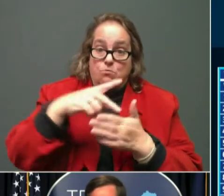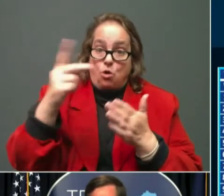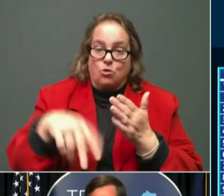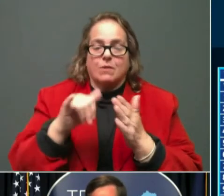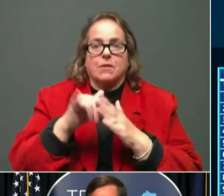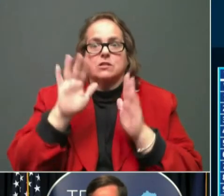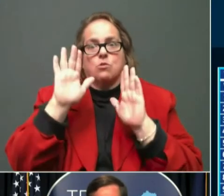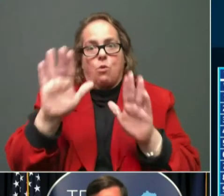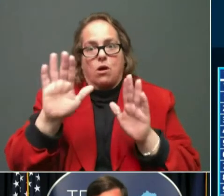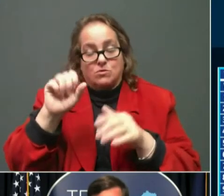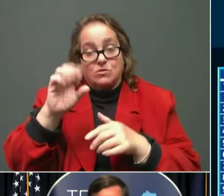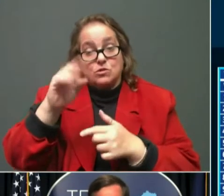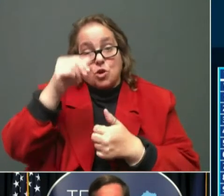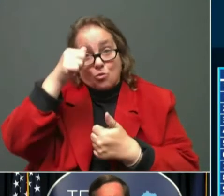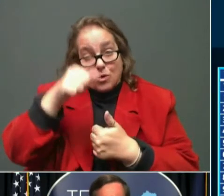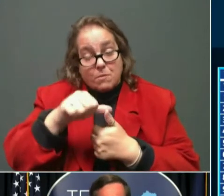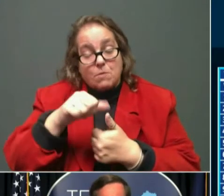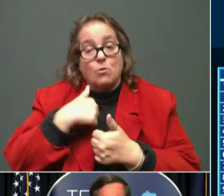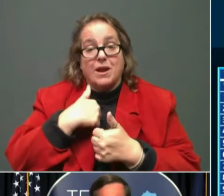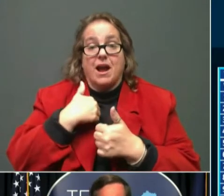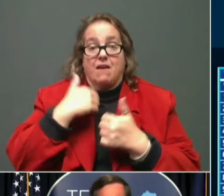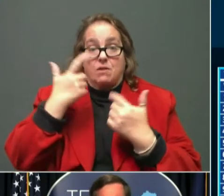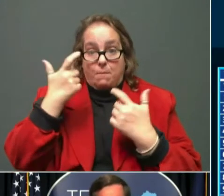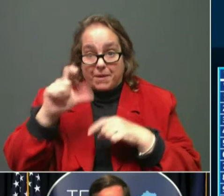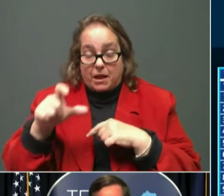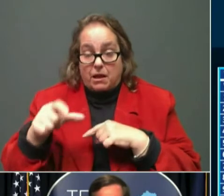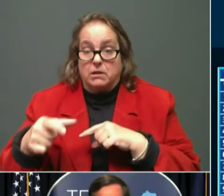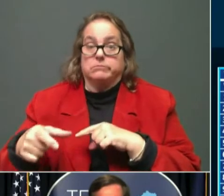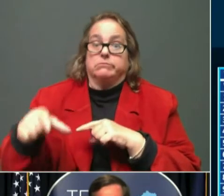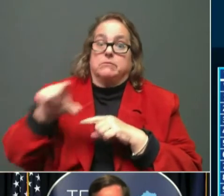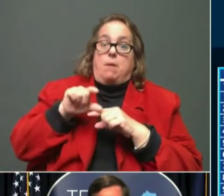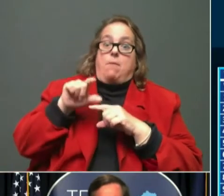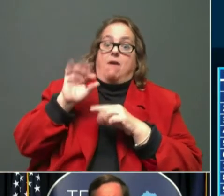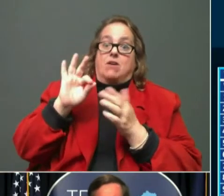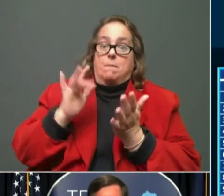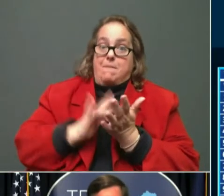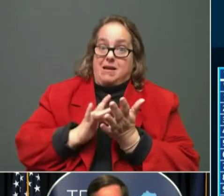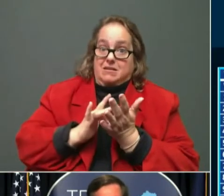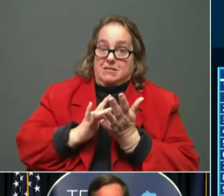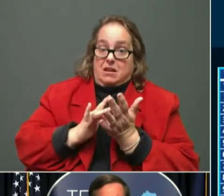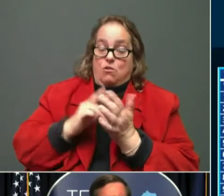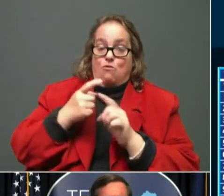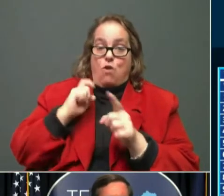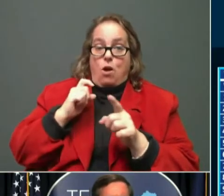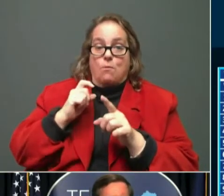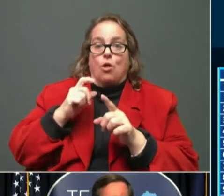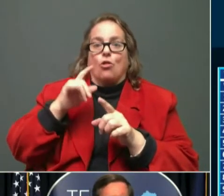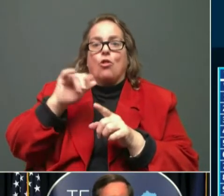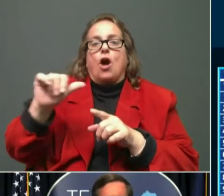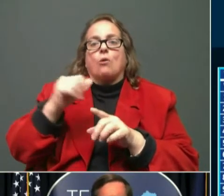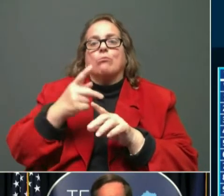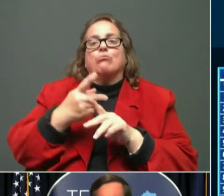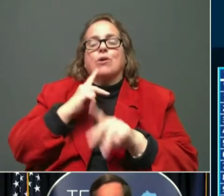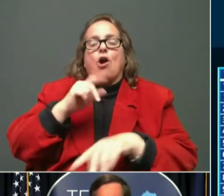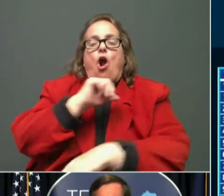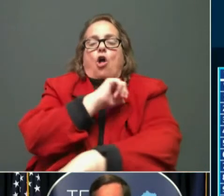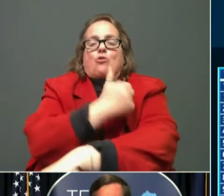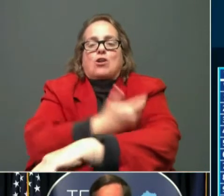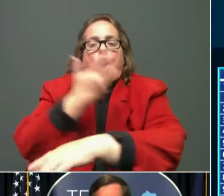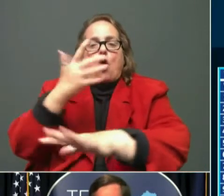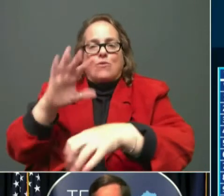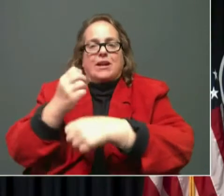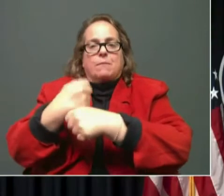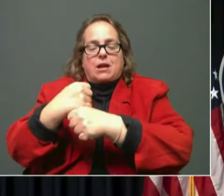nice jolt bump from the pre-authorized but already manufactured Johnson & Johnson